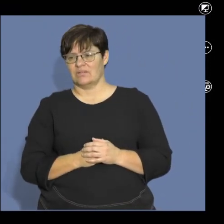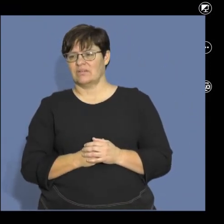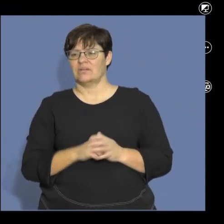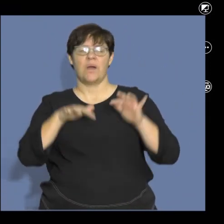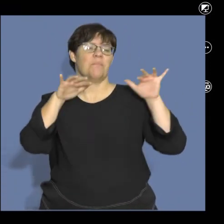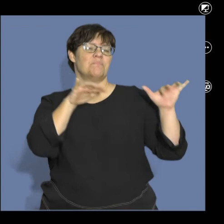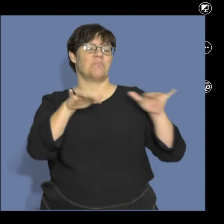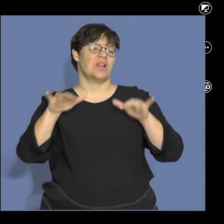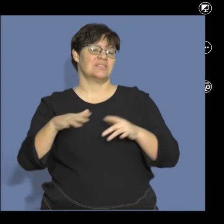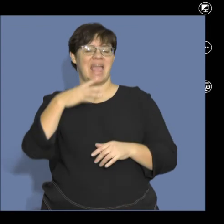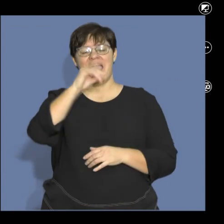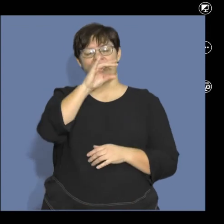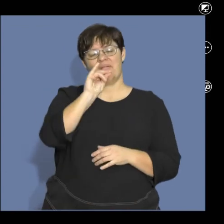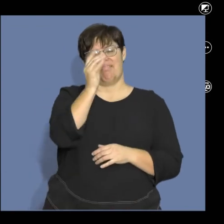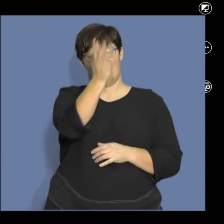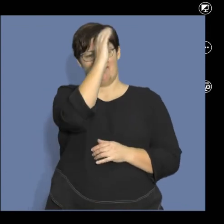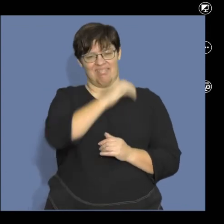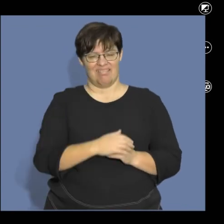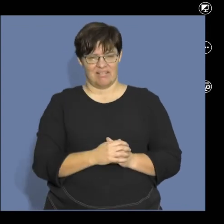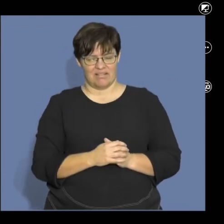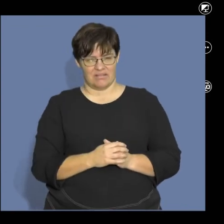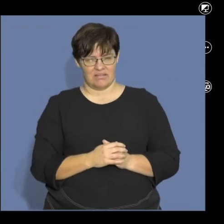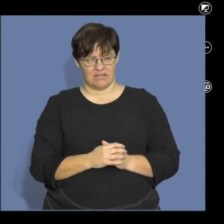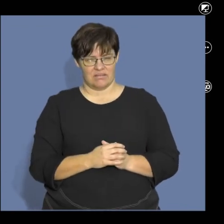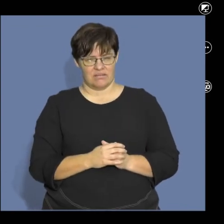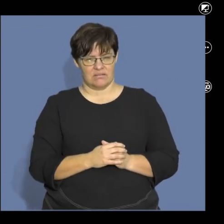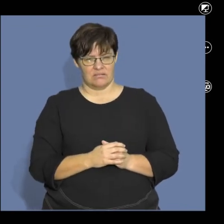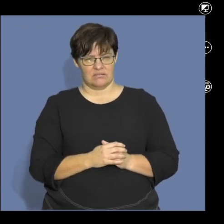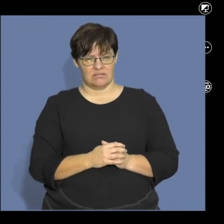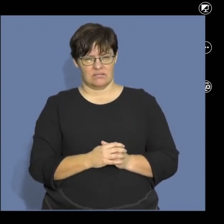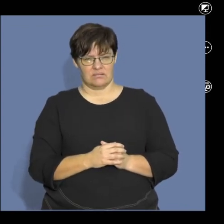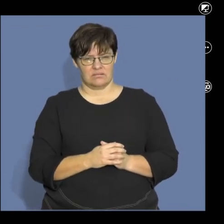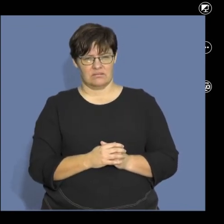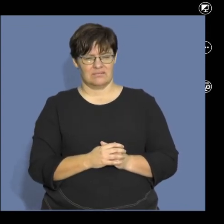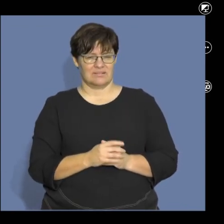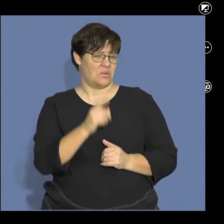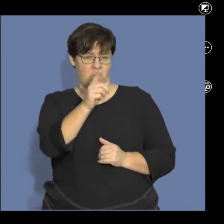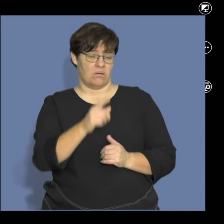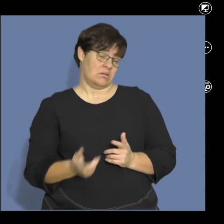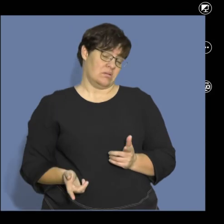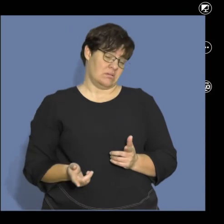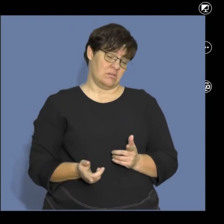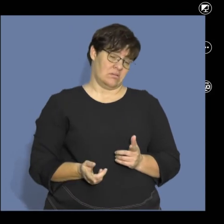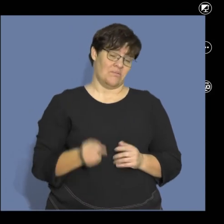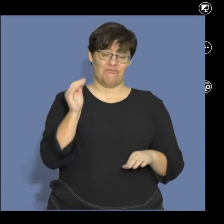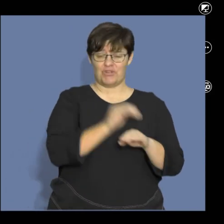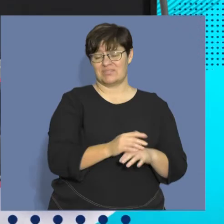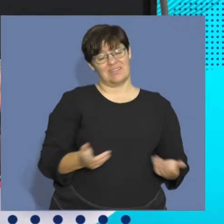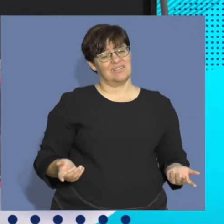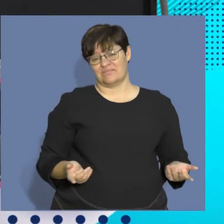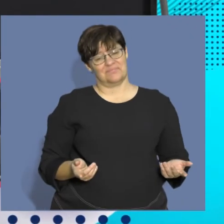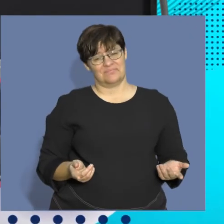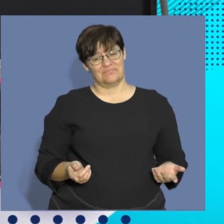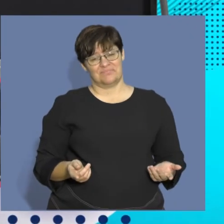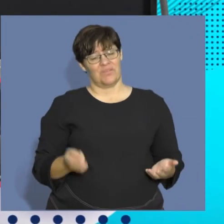photo of a population of animals." Now, you don't want to be